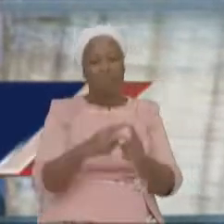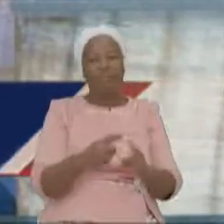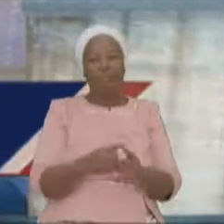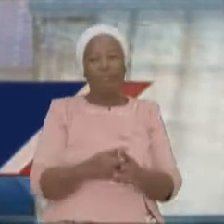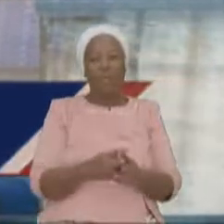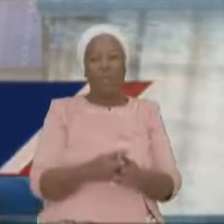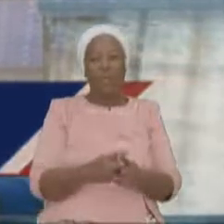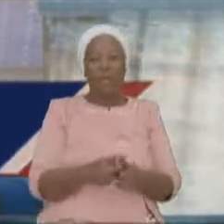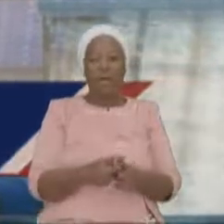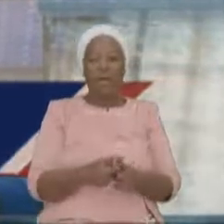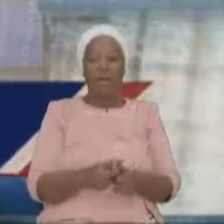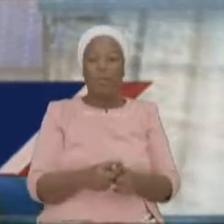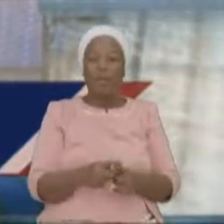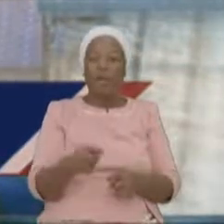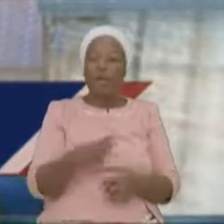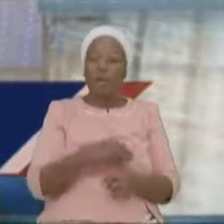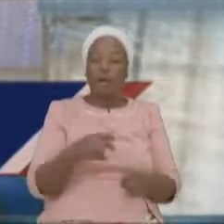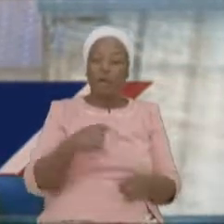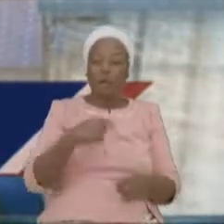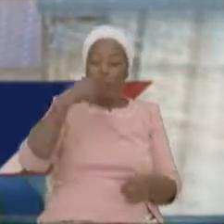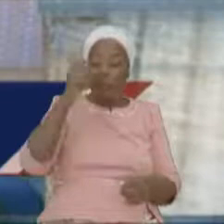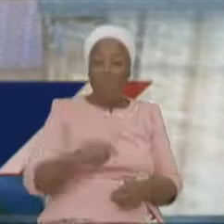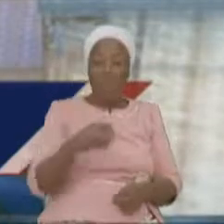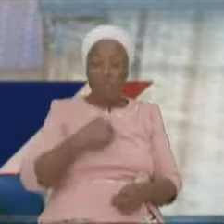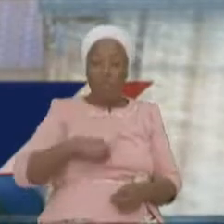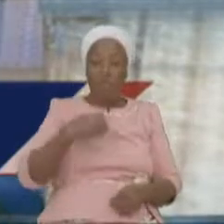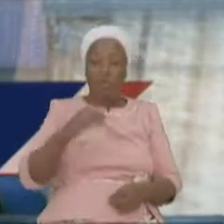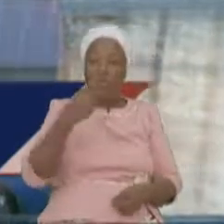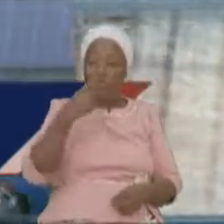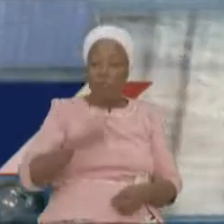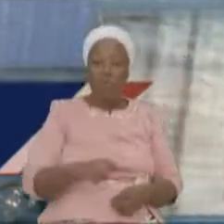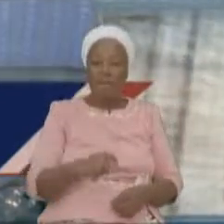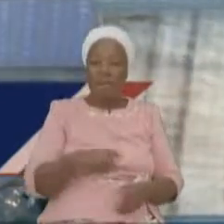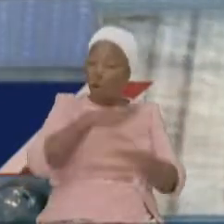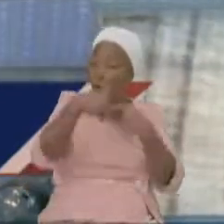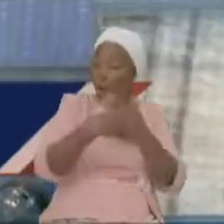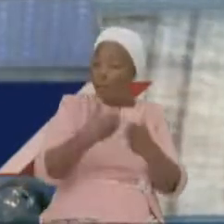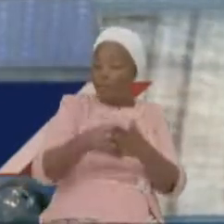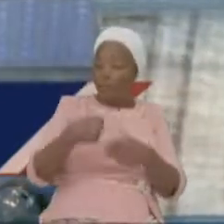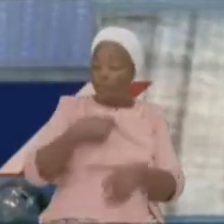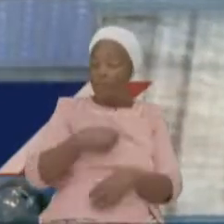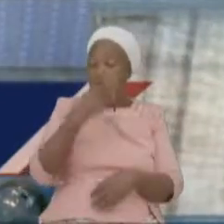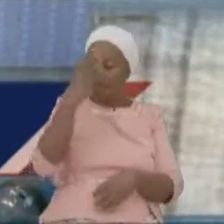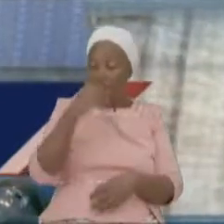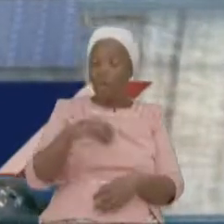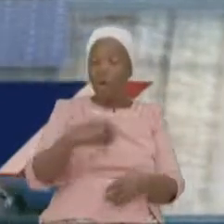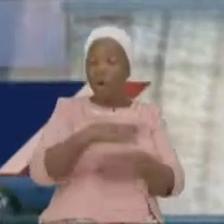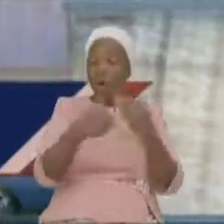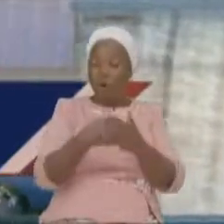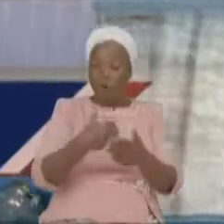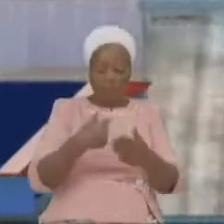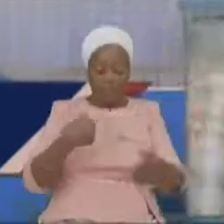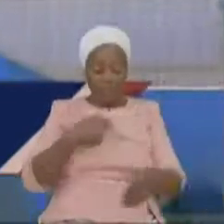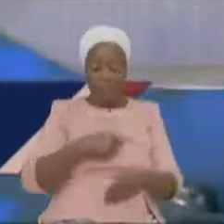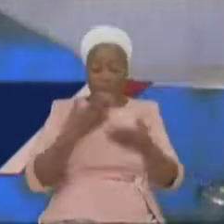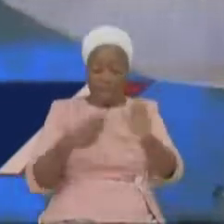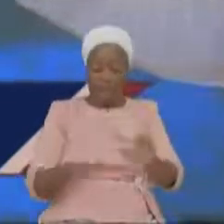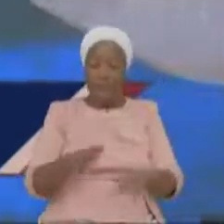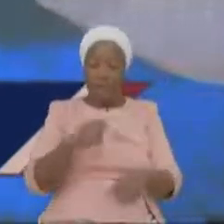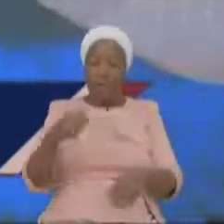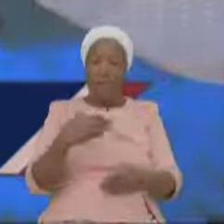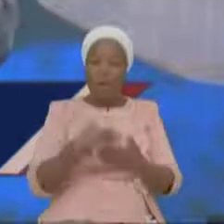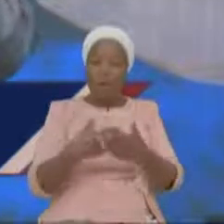before we sleep, all before we rest, all before we go to the grave, we have those